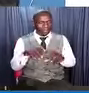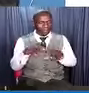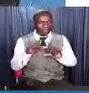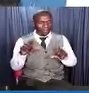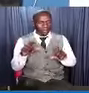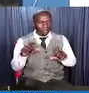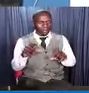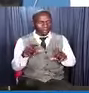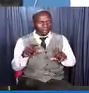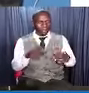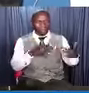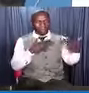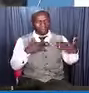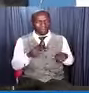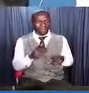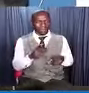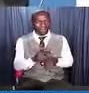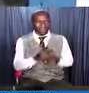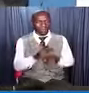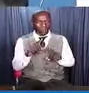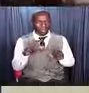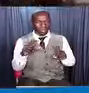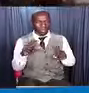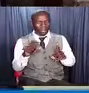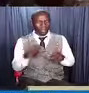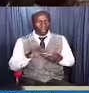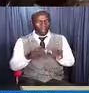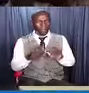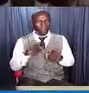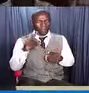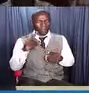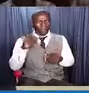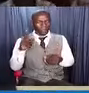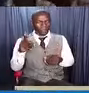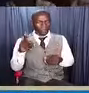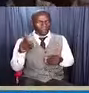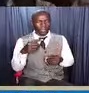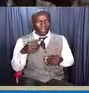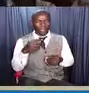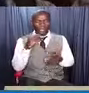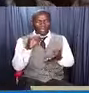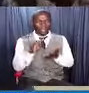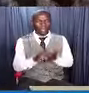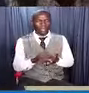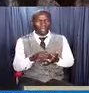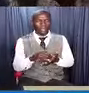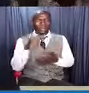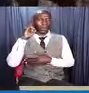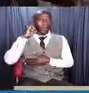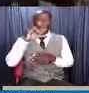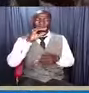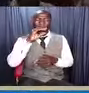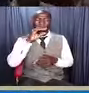remain in his word. Moyo wa kutunza. A word that abides. Yeye anaweza kukuambia wewe. He's the one who can create it. Anasema nimewaagiza. He says,